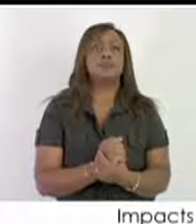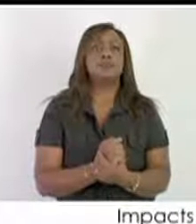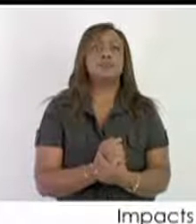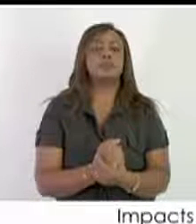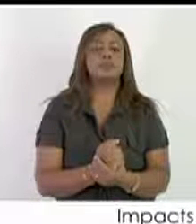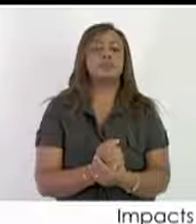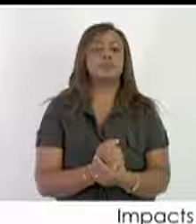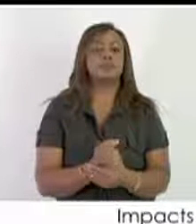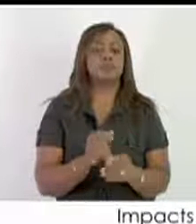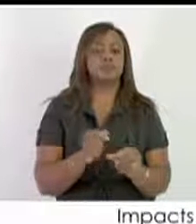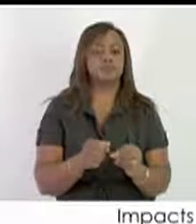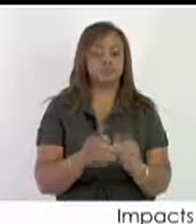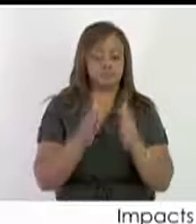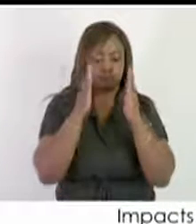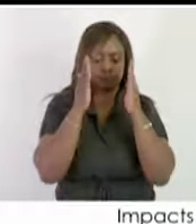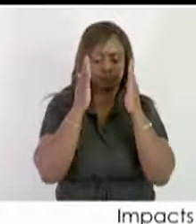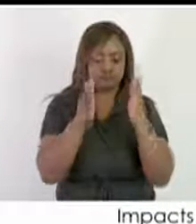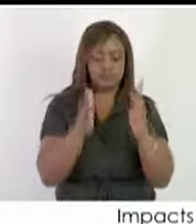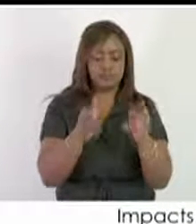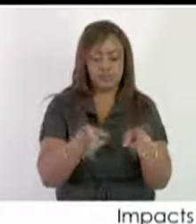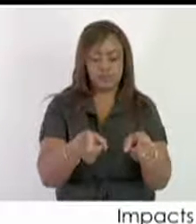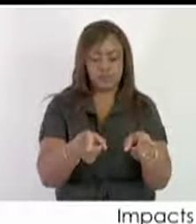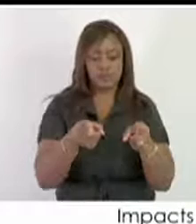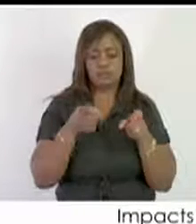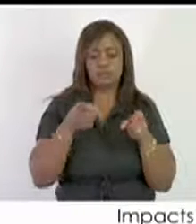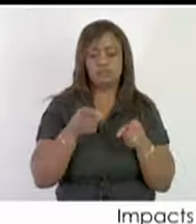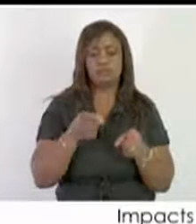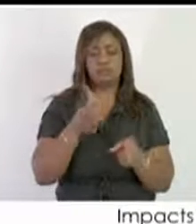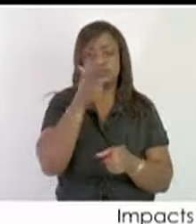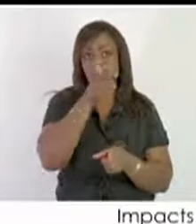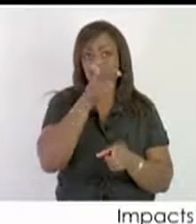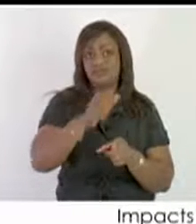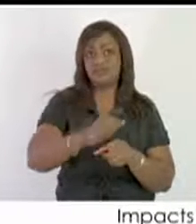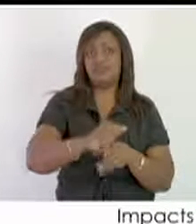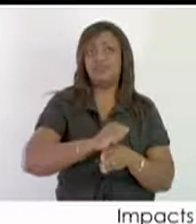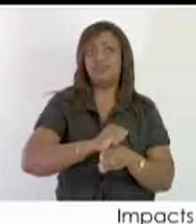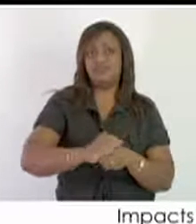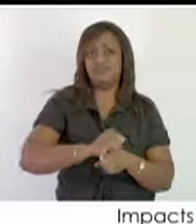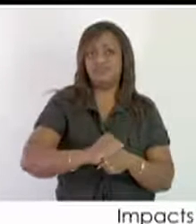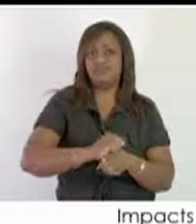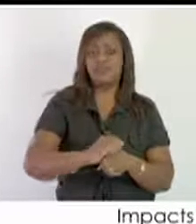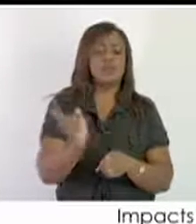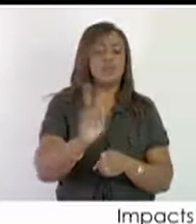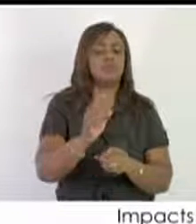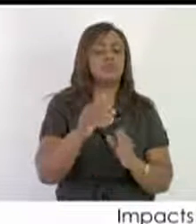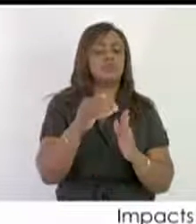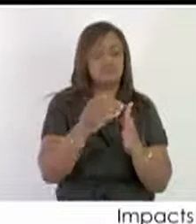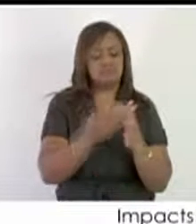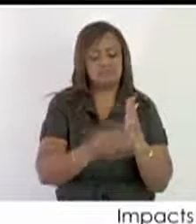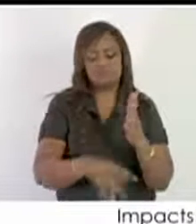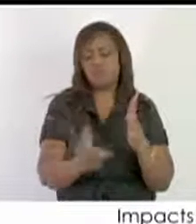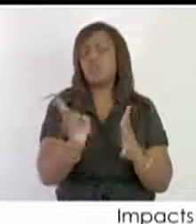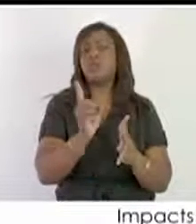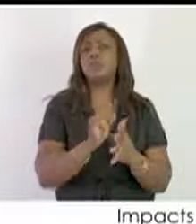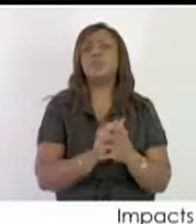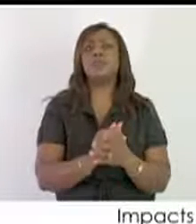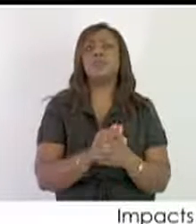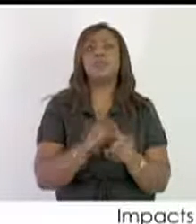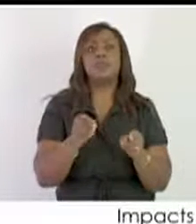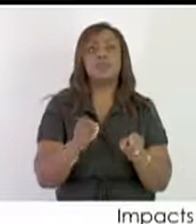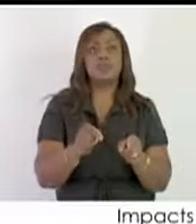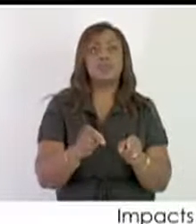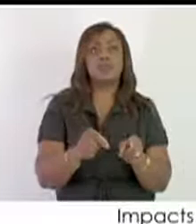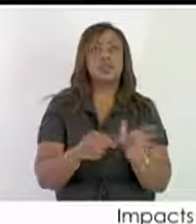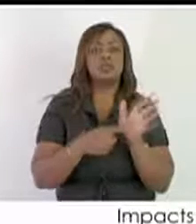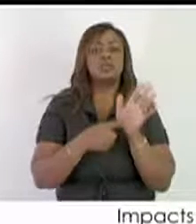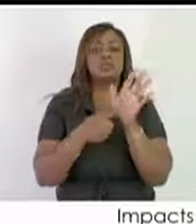whereby we'll be looking at the risky sexual practices. What are risky sexual practices? These are actions that